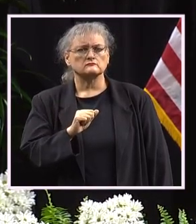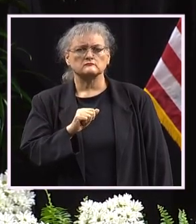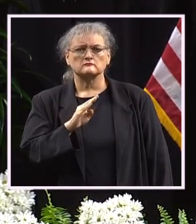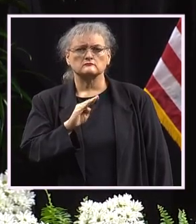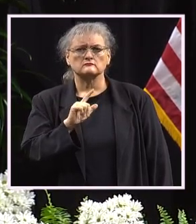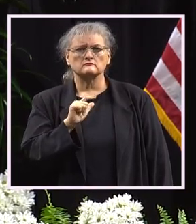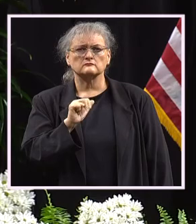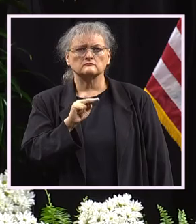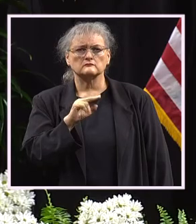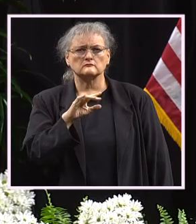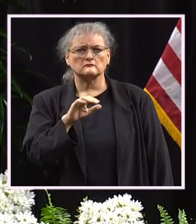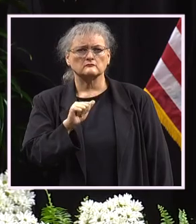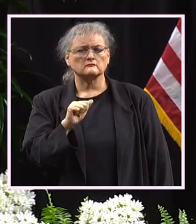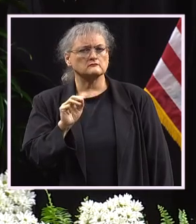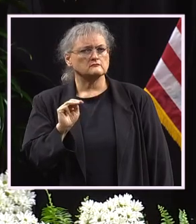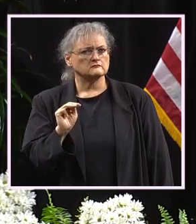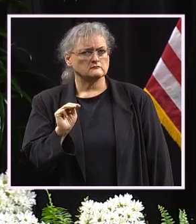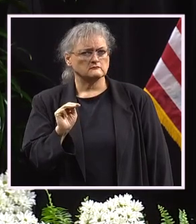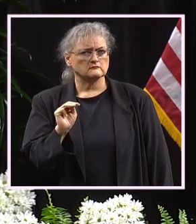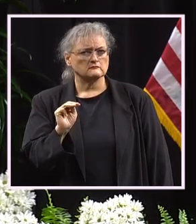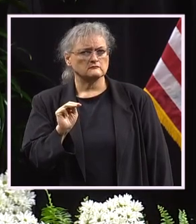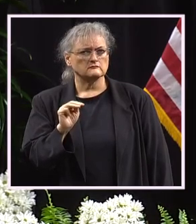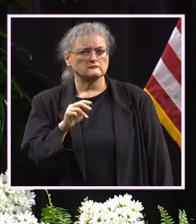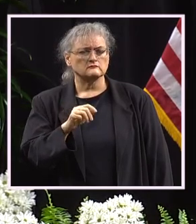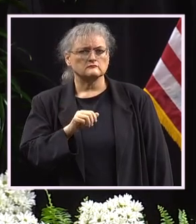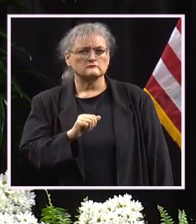Blanca Natalie Mendoza.